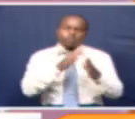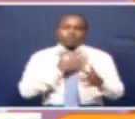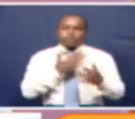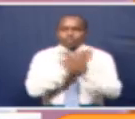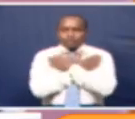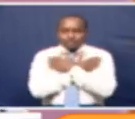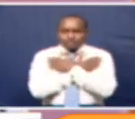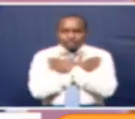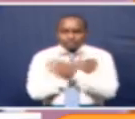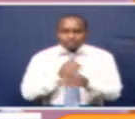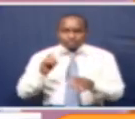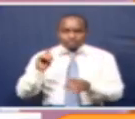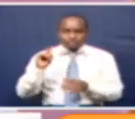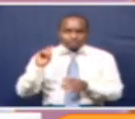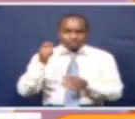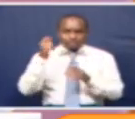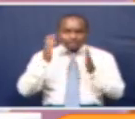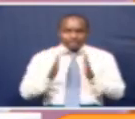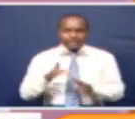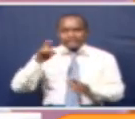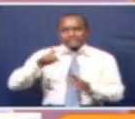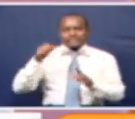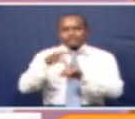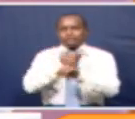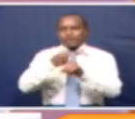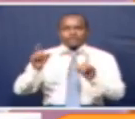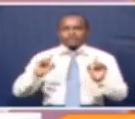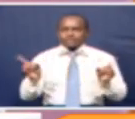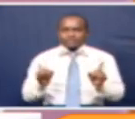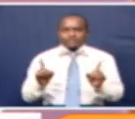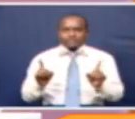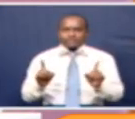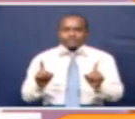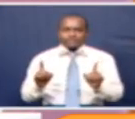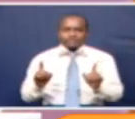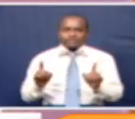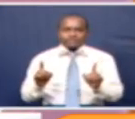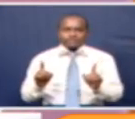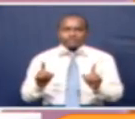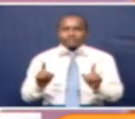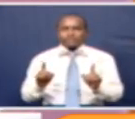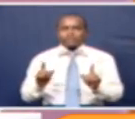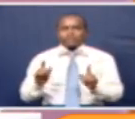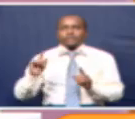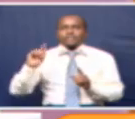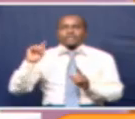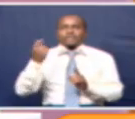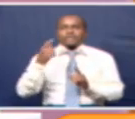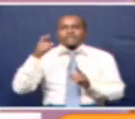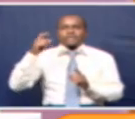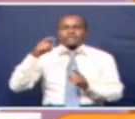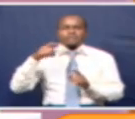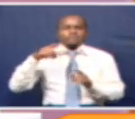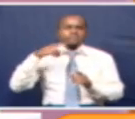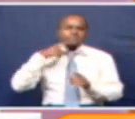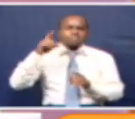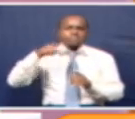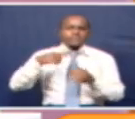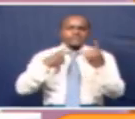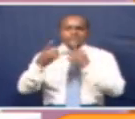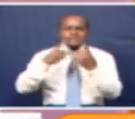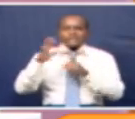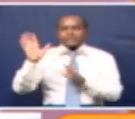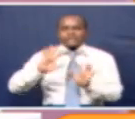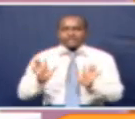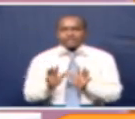that Kenya does not need violence. Kenya does not need that we talk to each other,